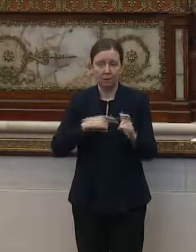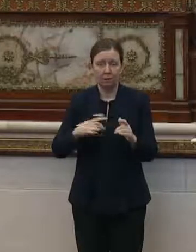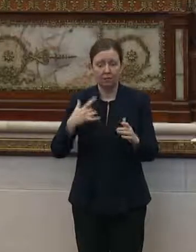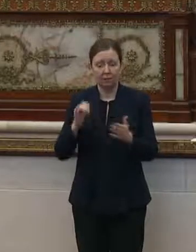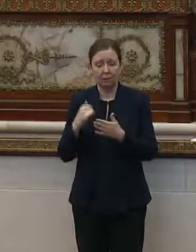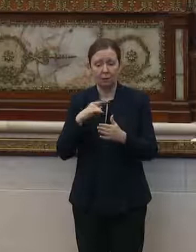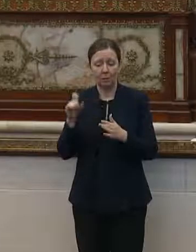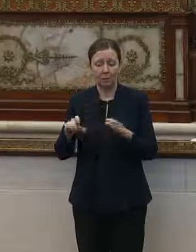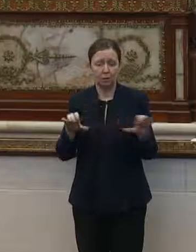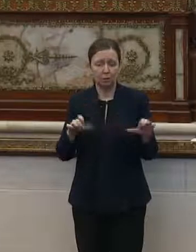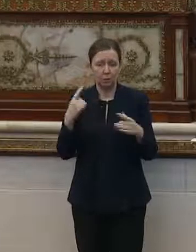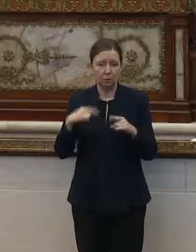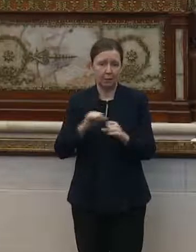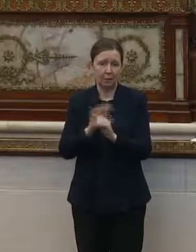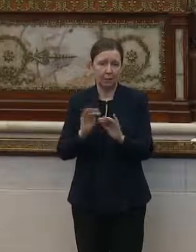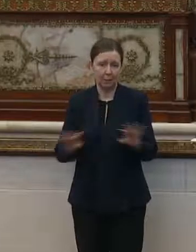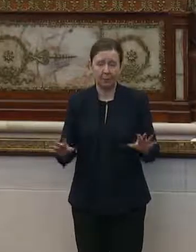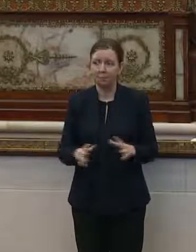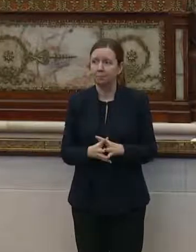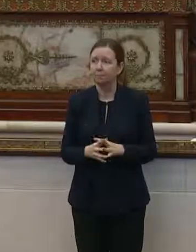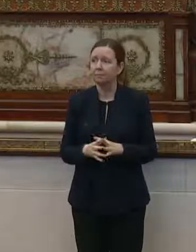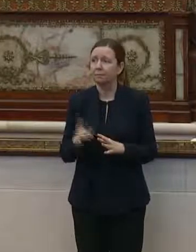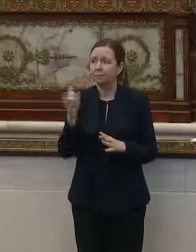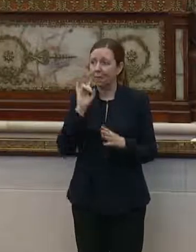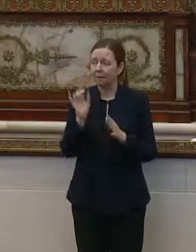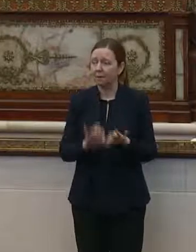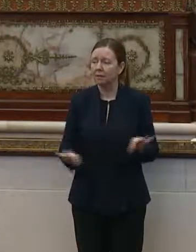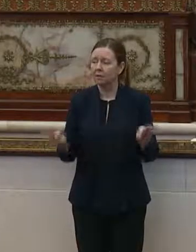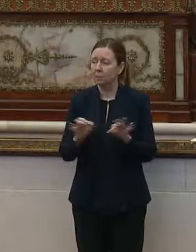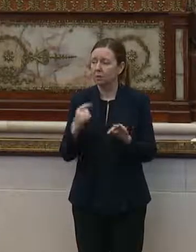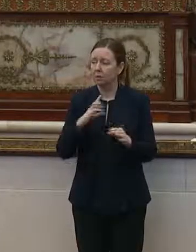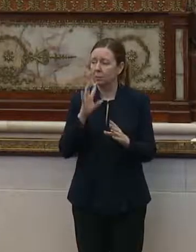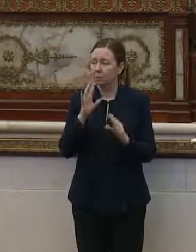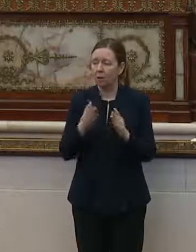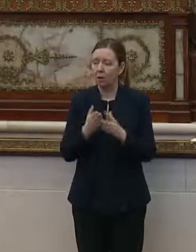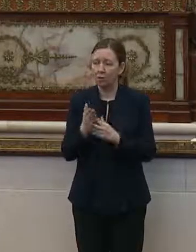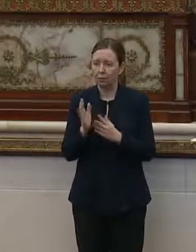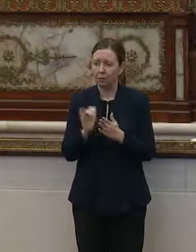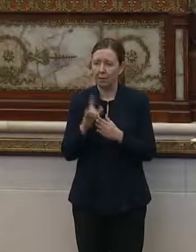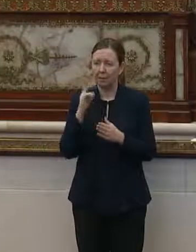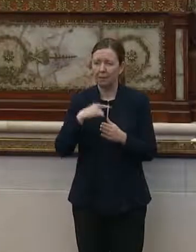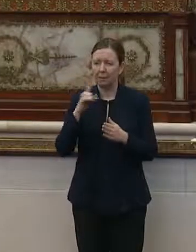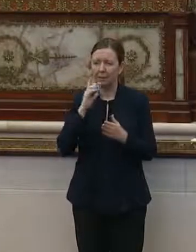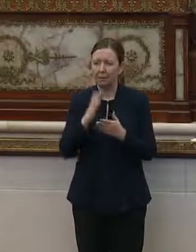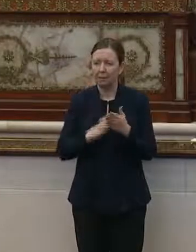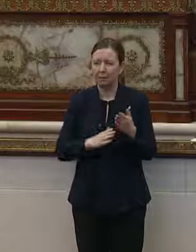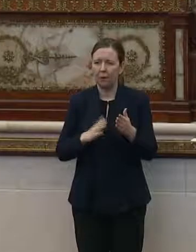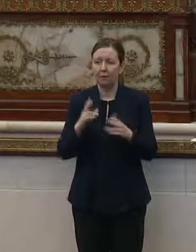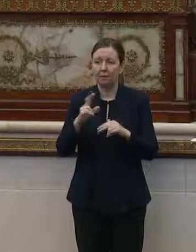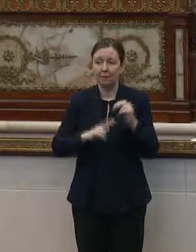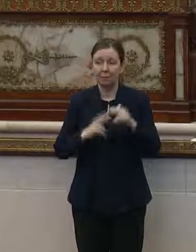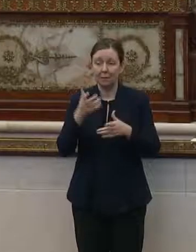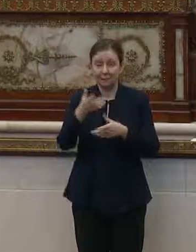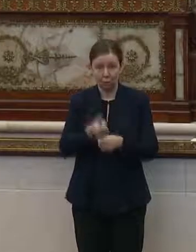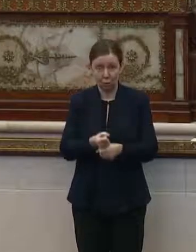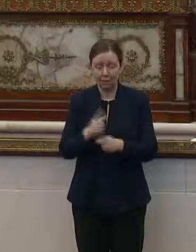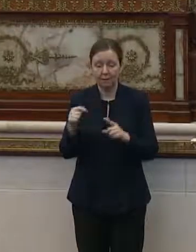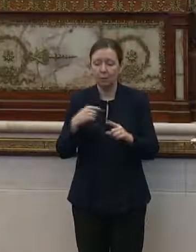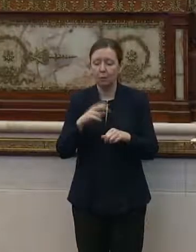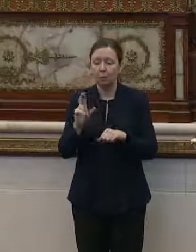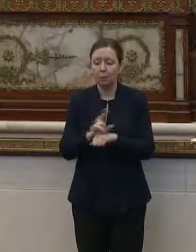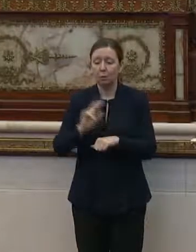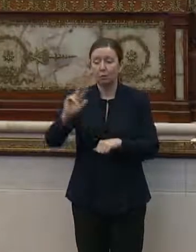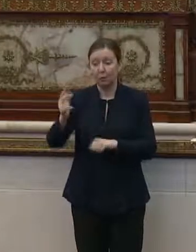in this epidemic. I think it's important that we talk through this because I think part of building trust is when we use